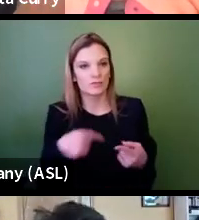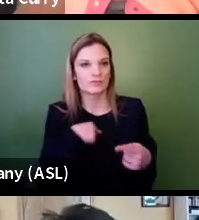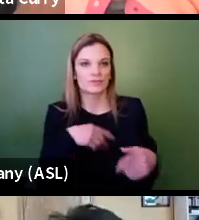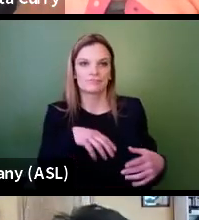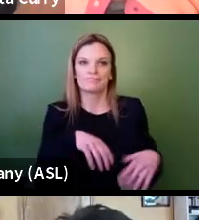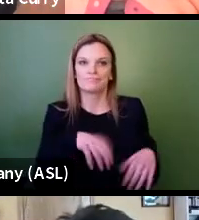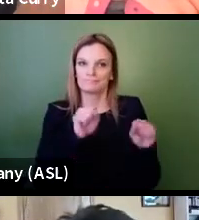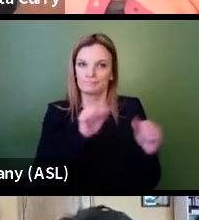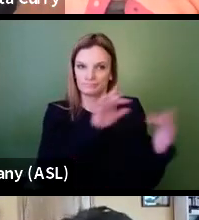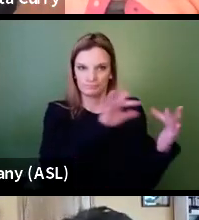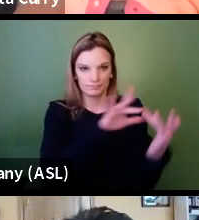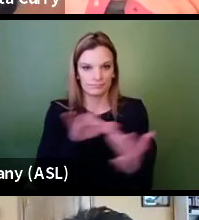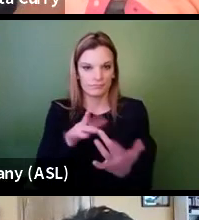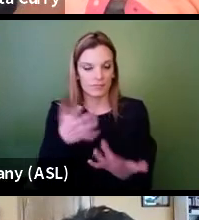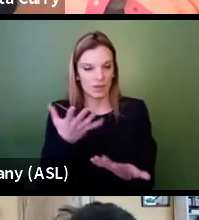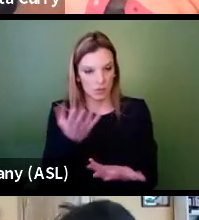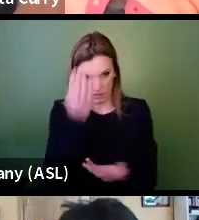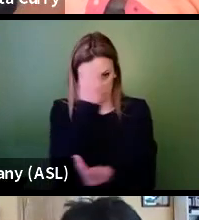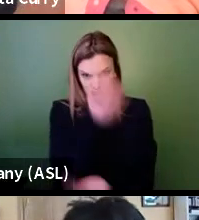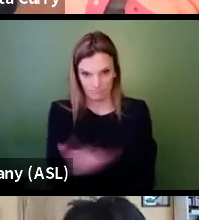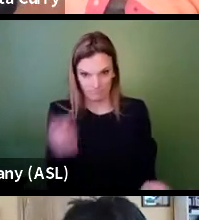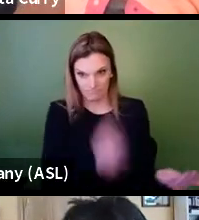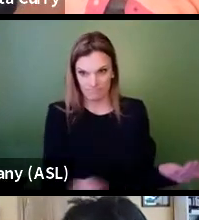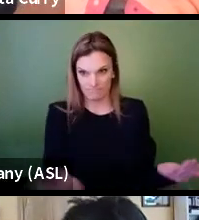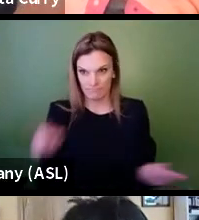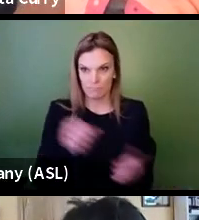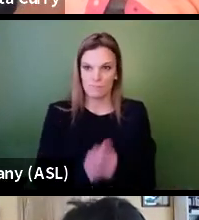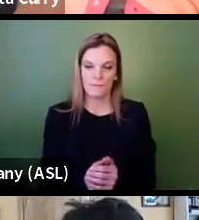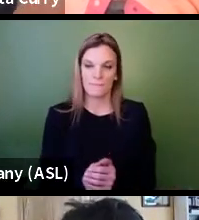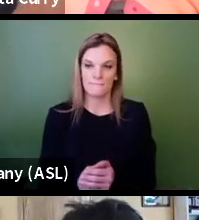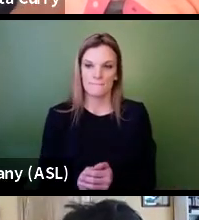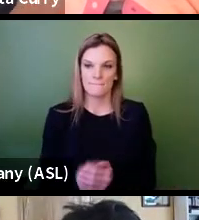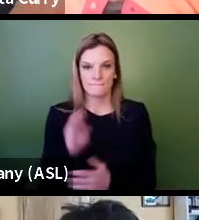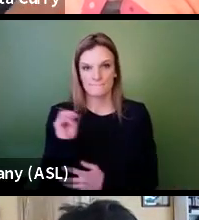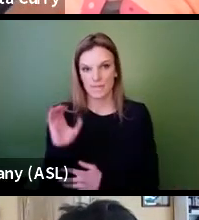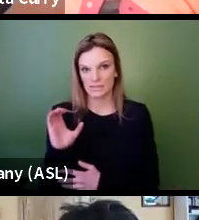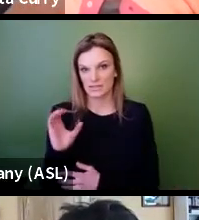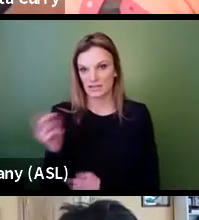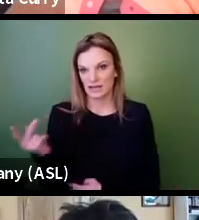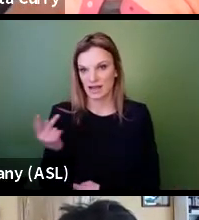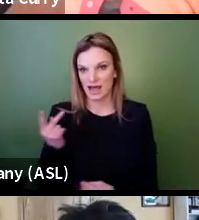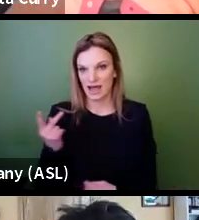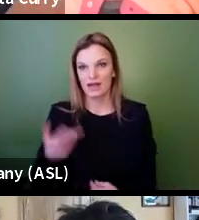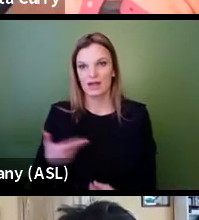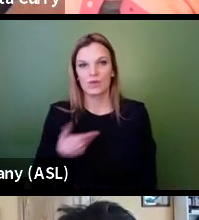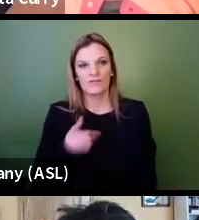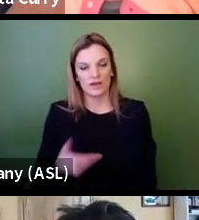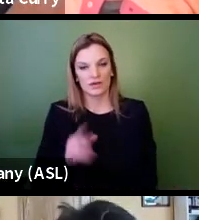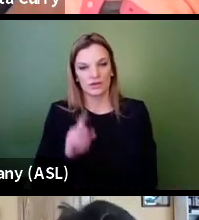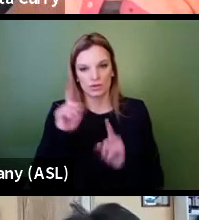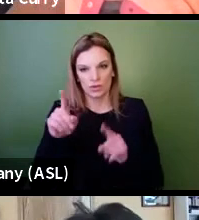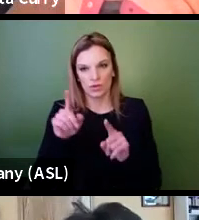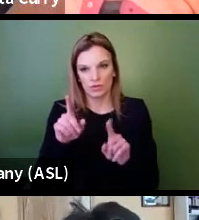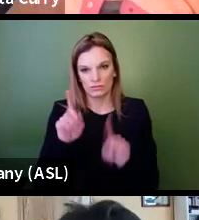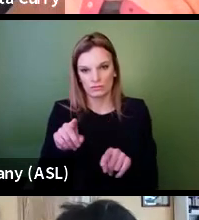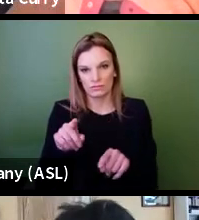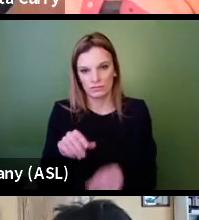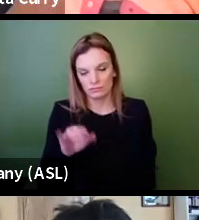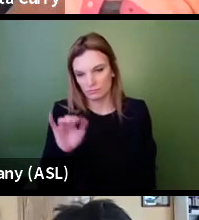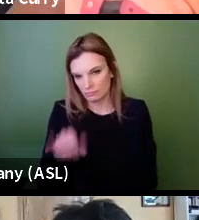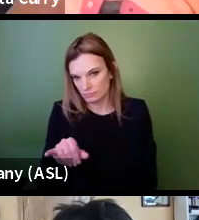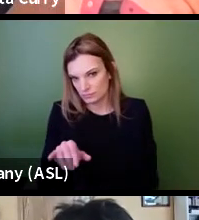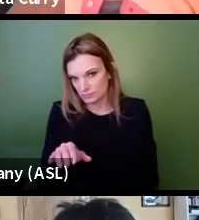to confirm with and let this commission know that MC and I were invited to attend a Blue Brigade